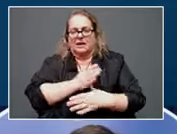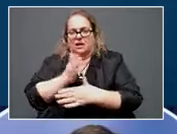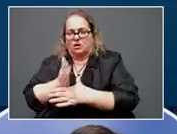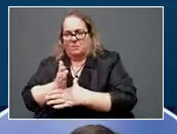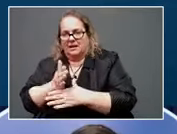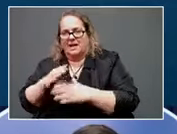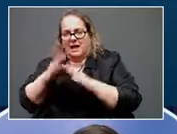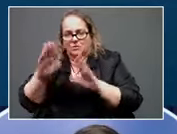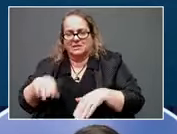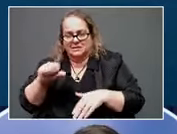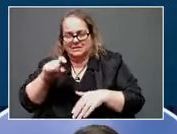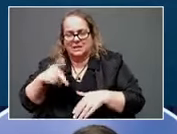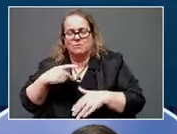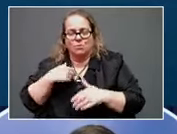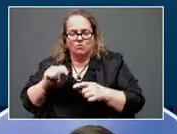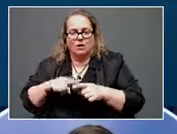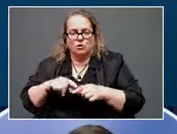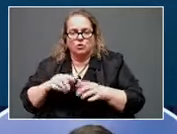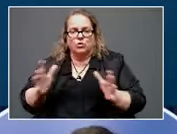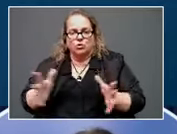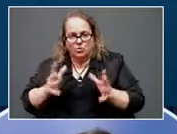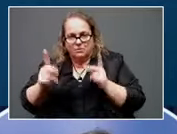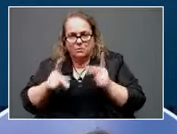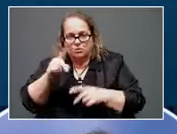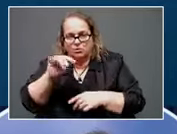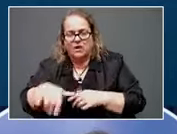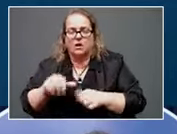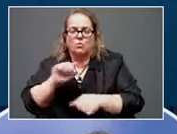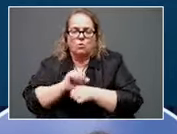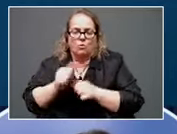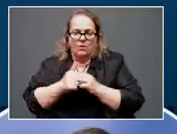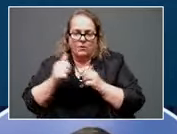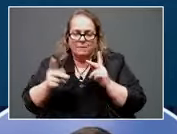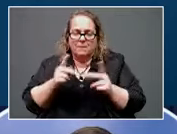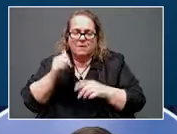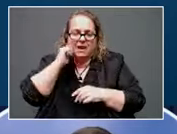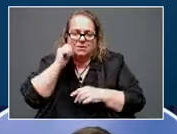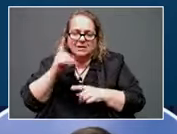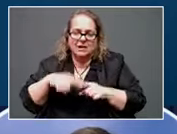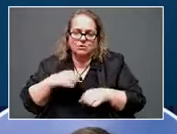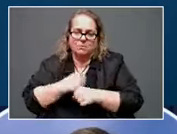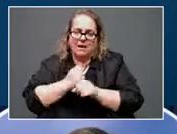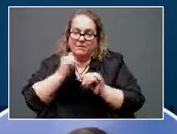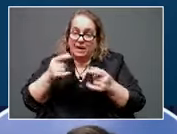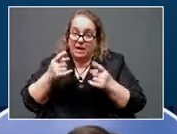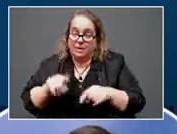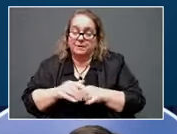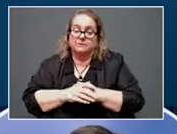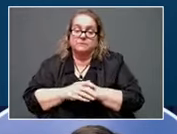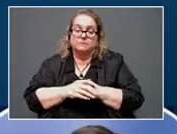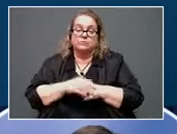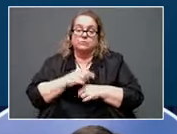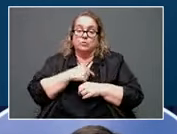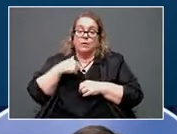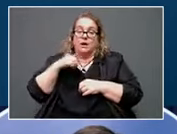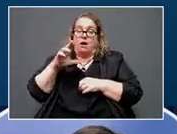people directly on a daily basis to make that happen. We are over